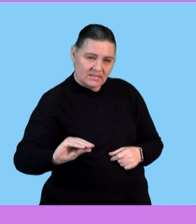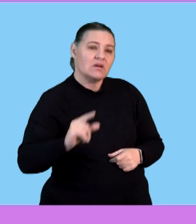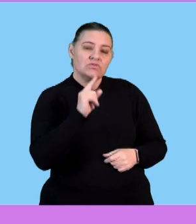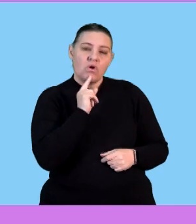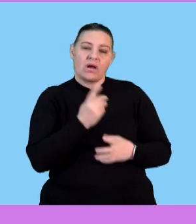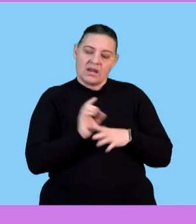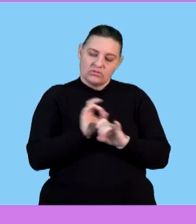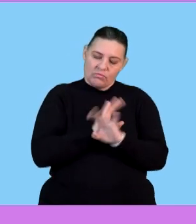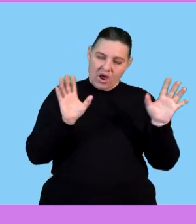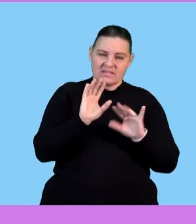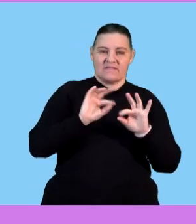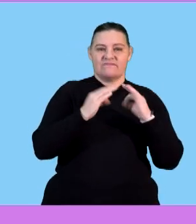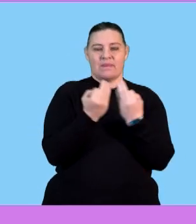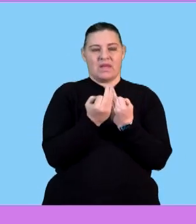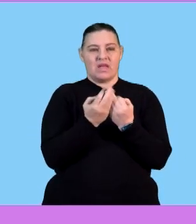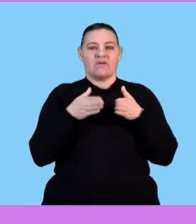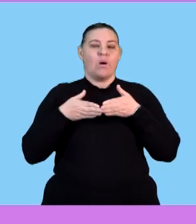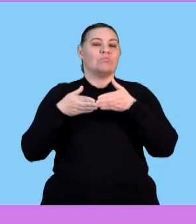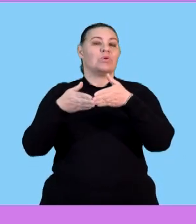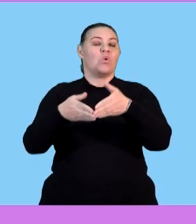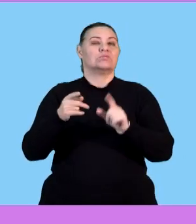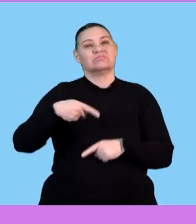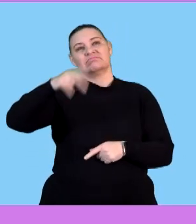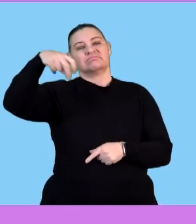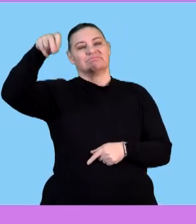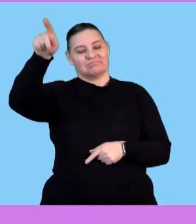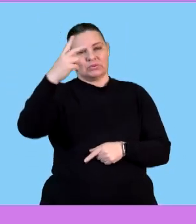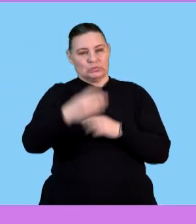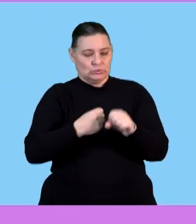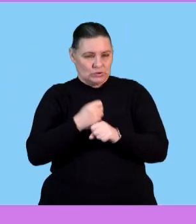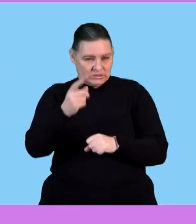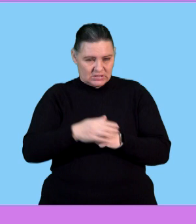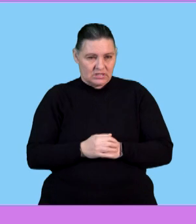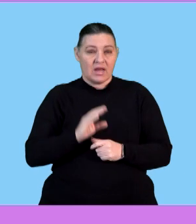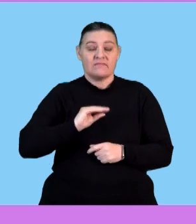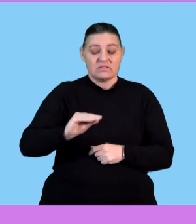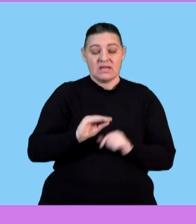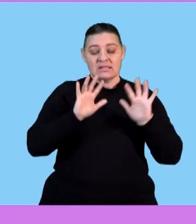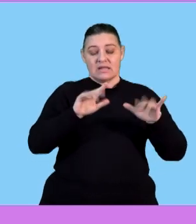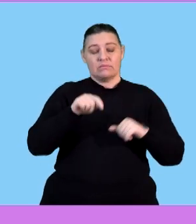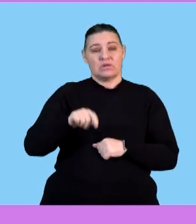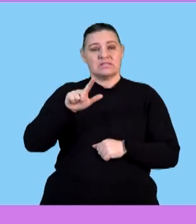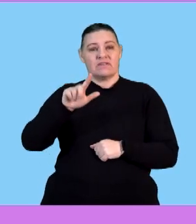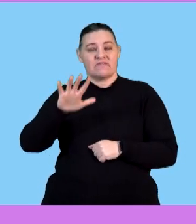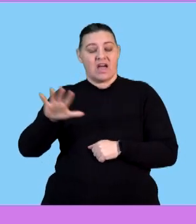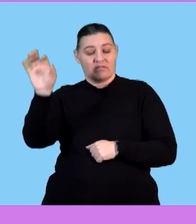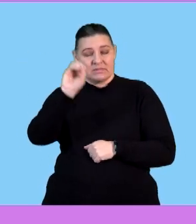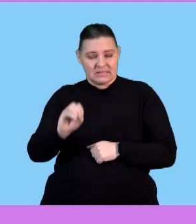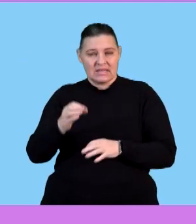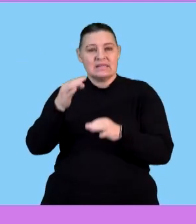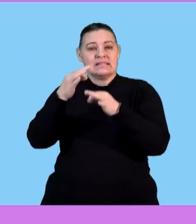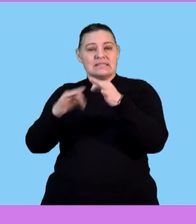order to surprise his family with a boat cruise in 2 years' time. The investment earns 10.75%